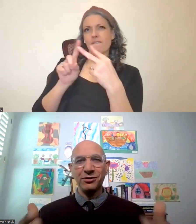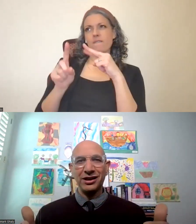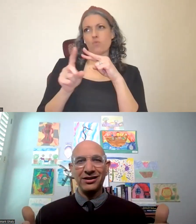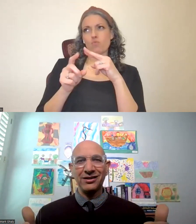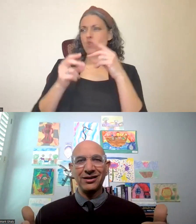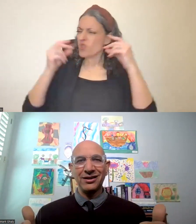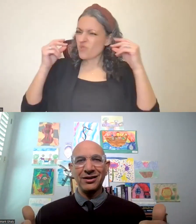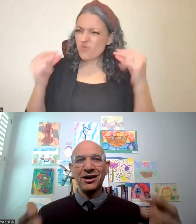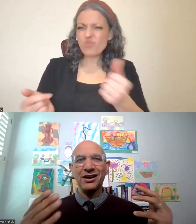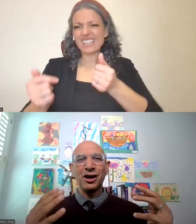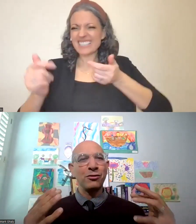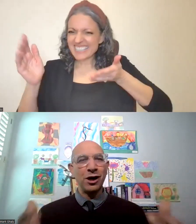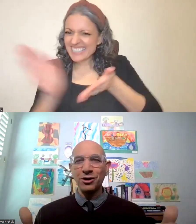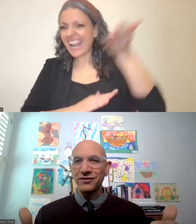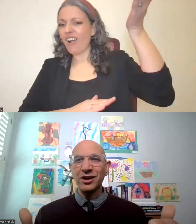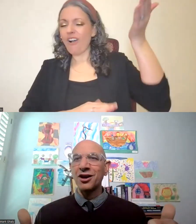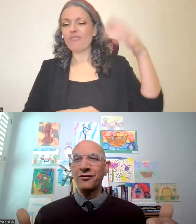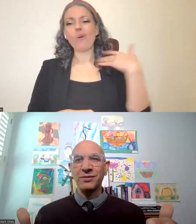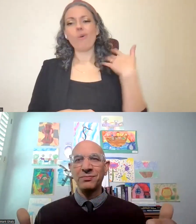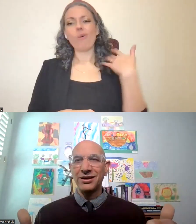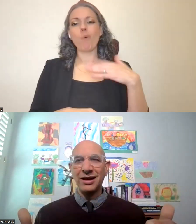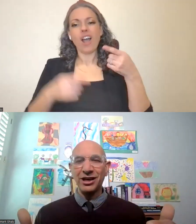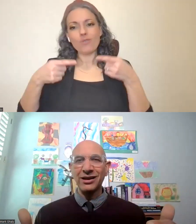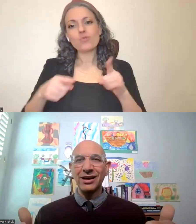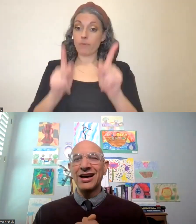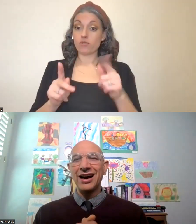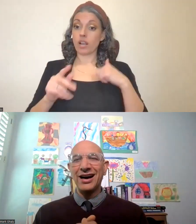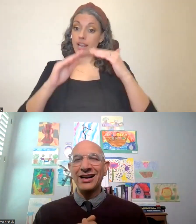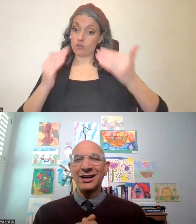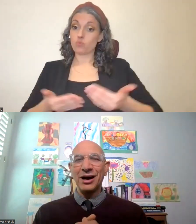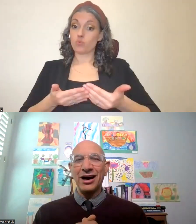steam during the throes of the COVID pandemic.